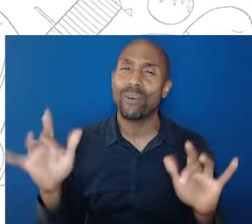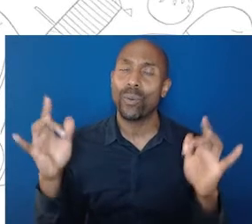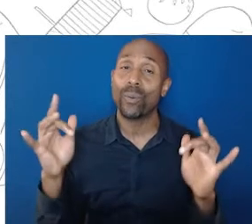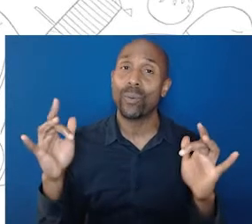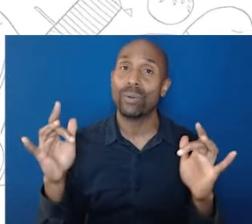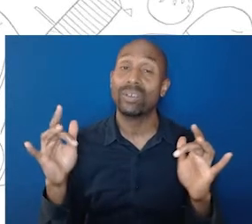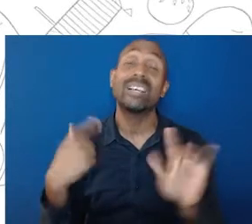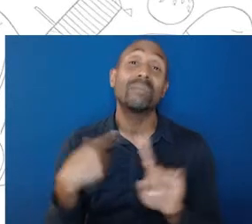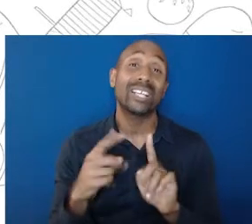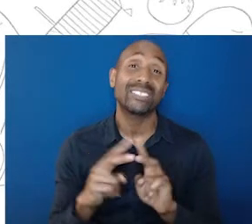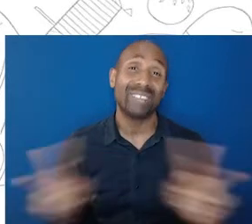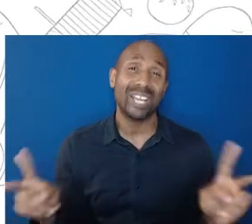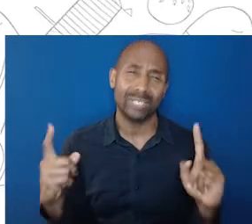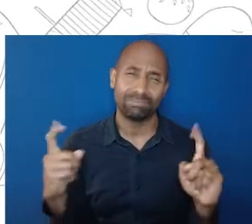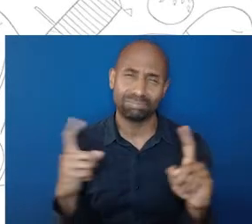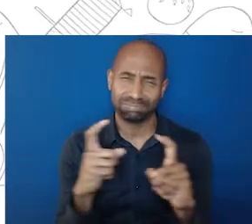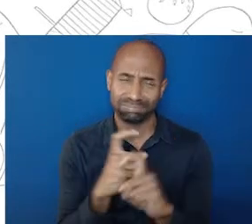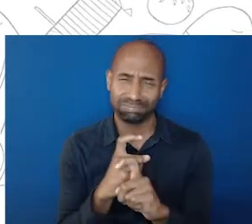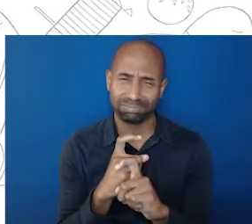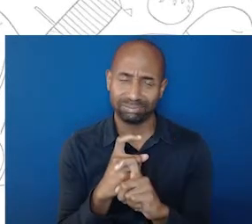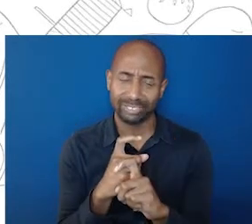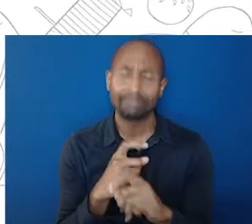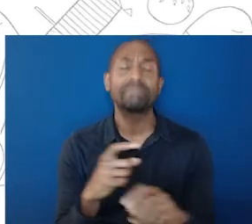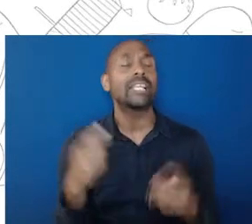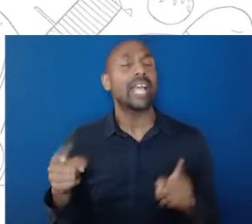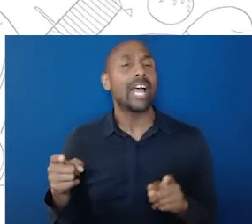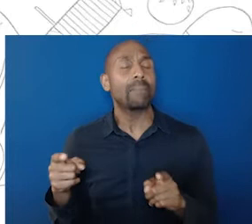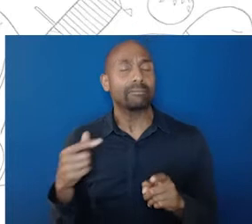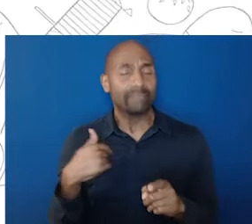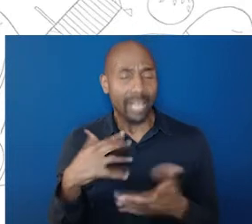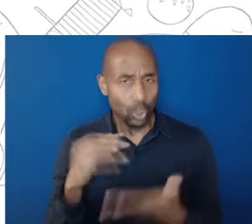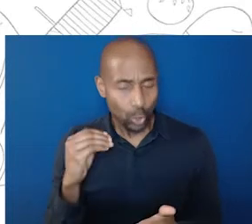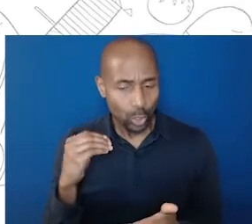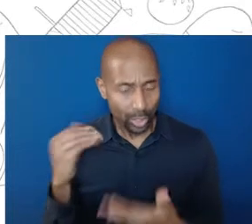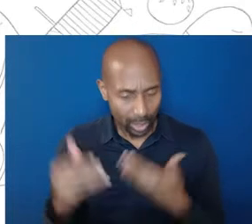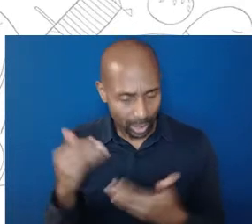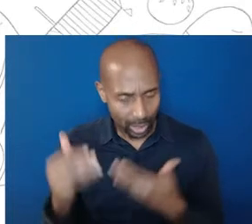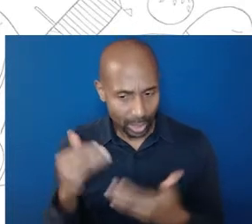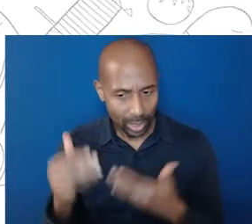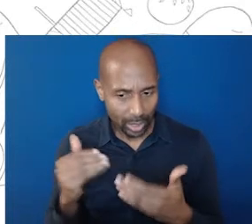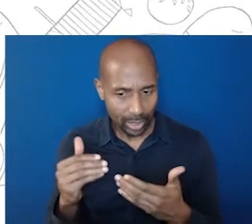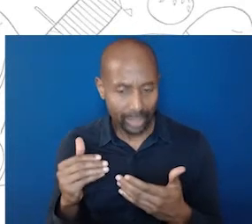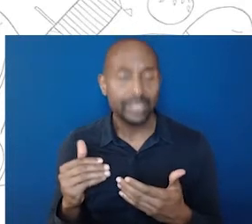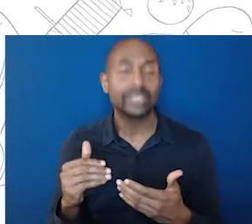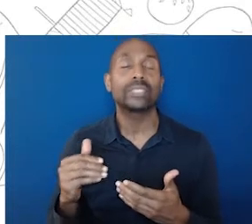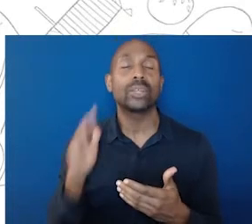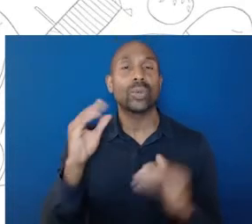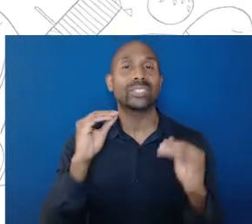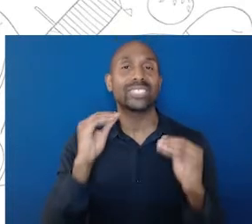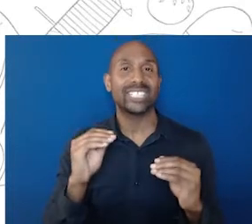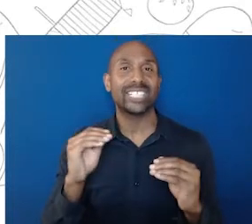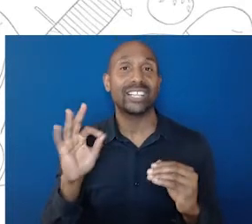intricate. And what I came to learn is it's one of the things that they start